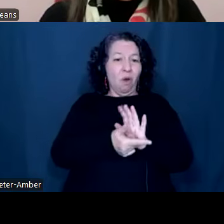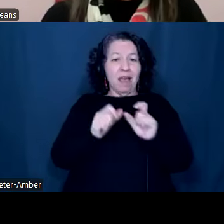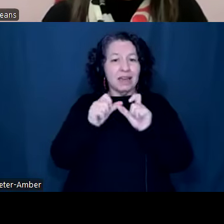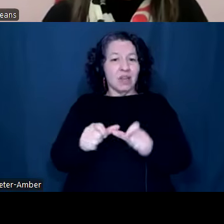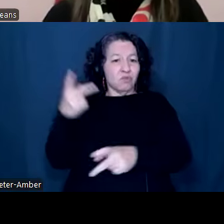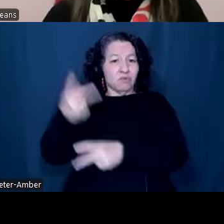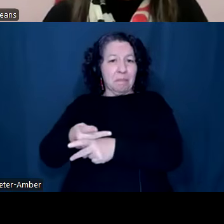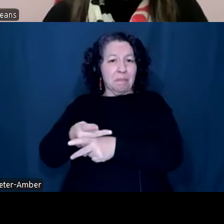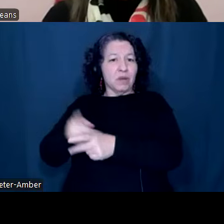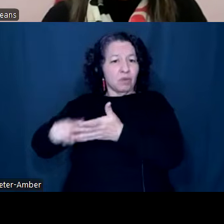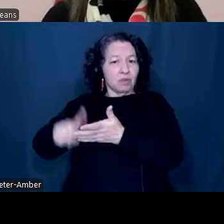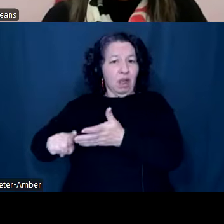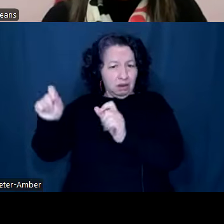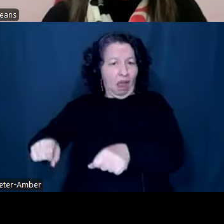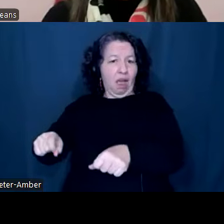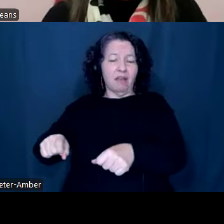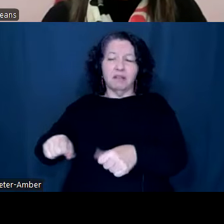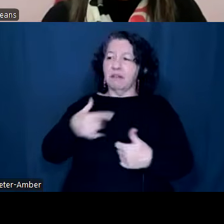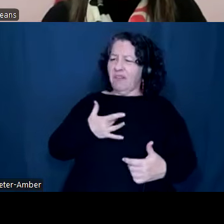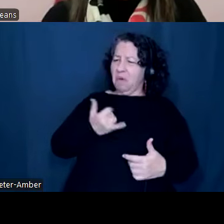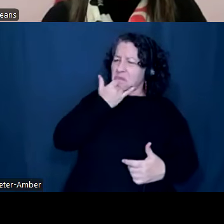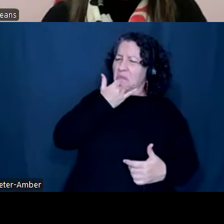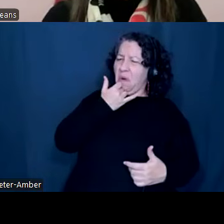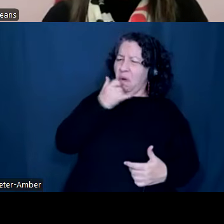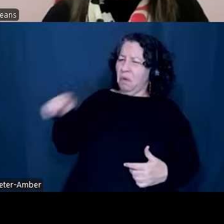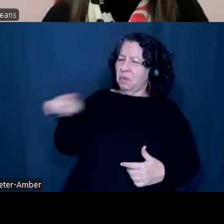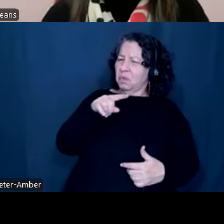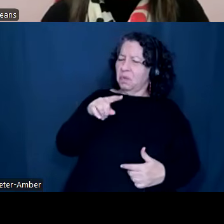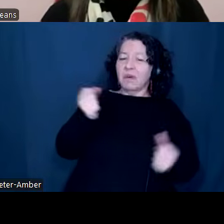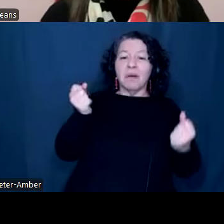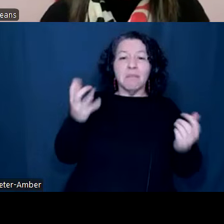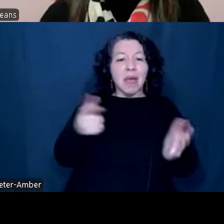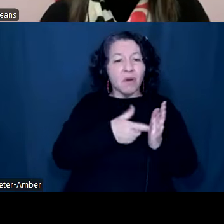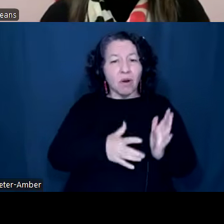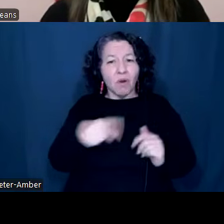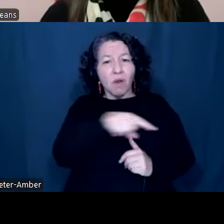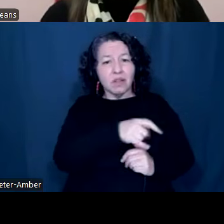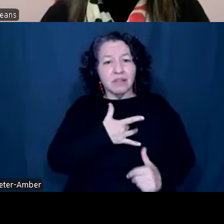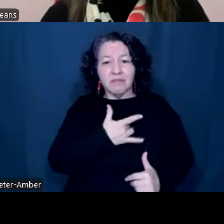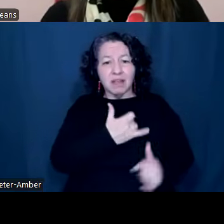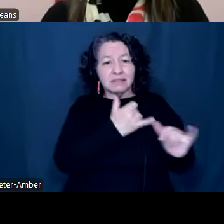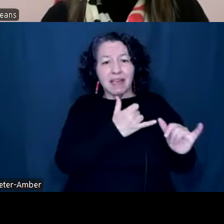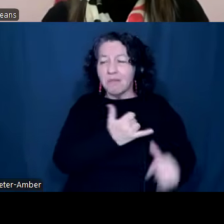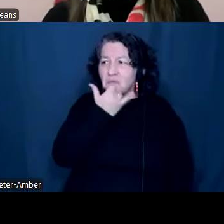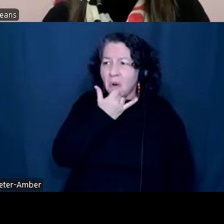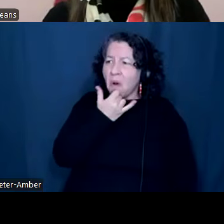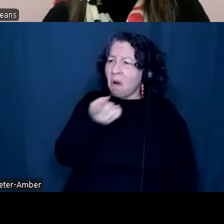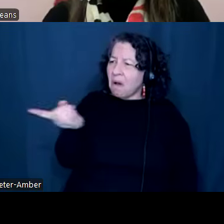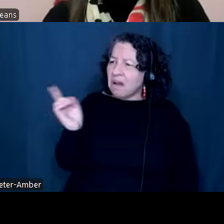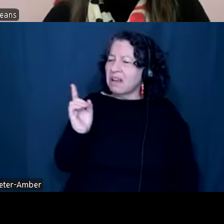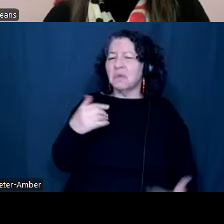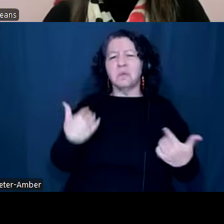And I felt that was wrong. There were a lot of archaeologists that felt that it was wrong. And I remember